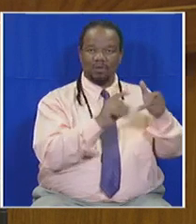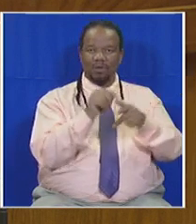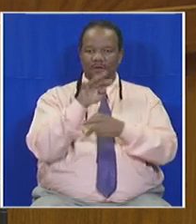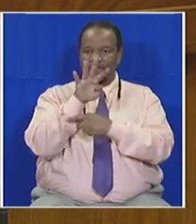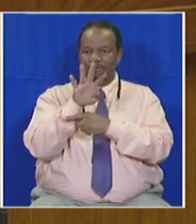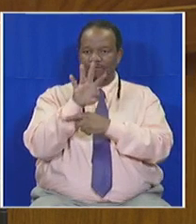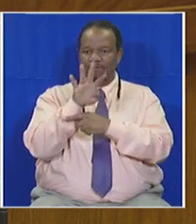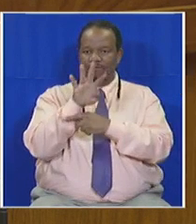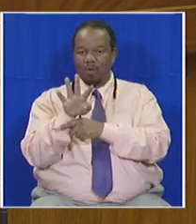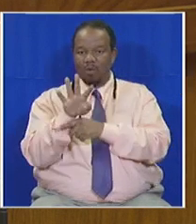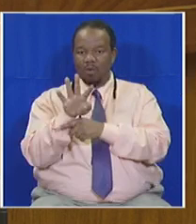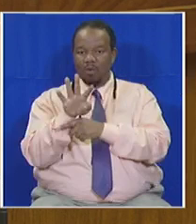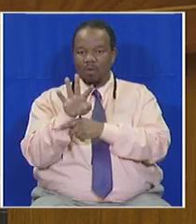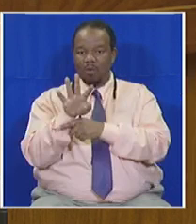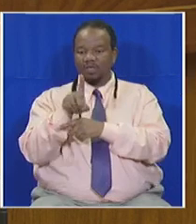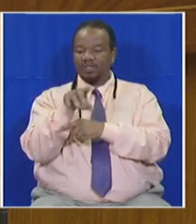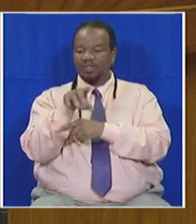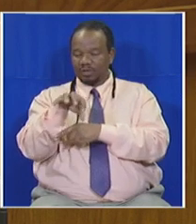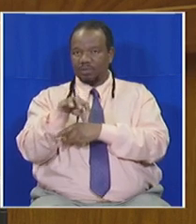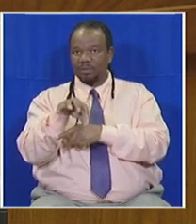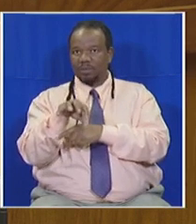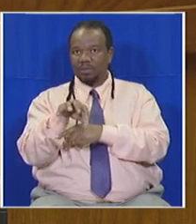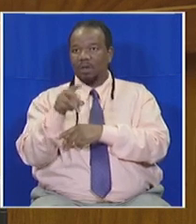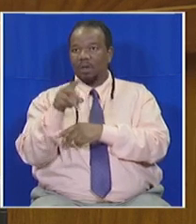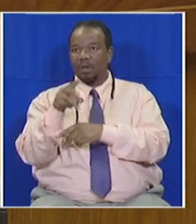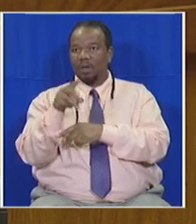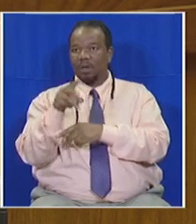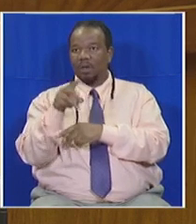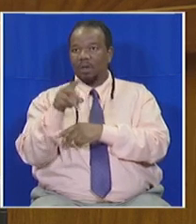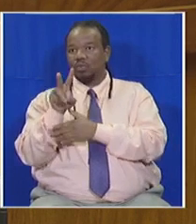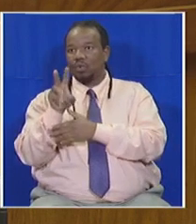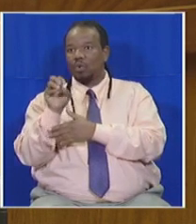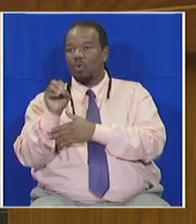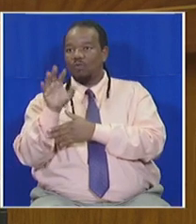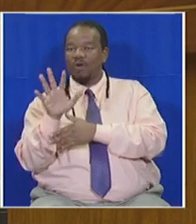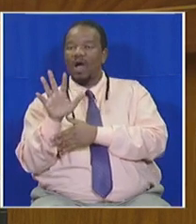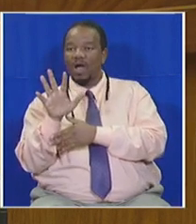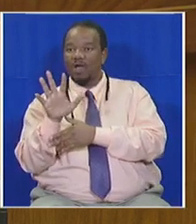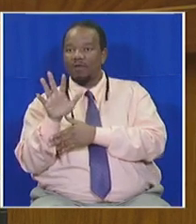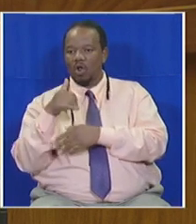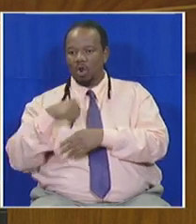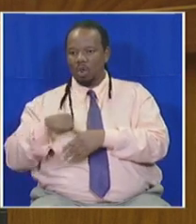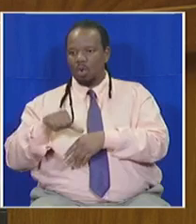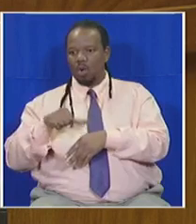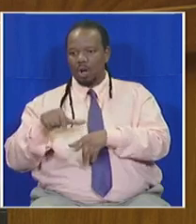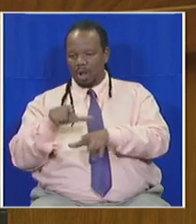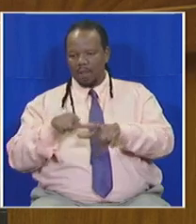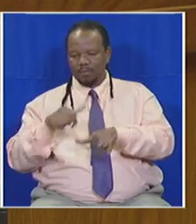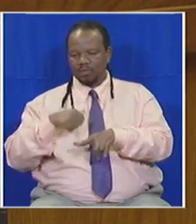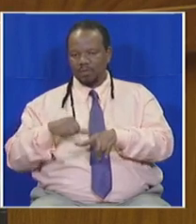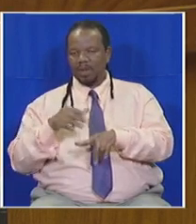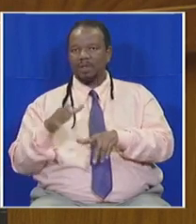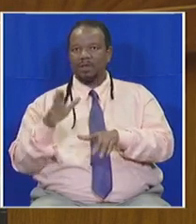44 are districts, and 205 are local municipalities.